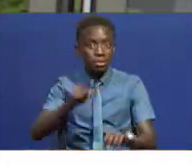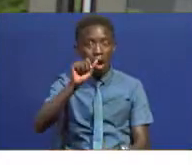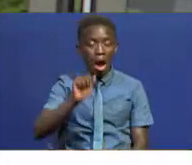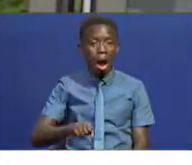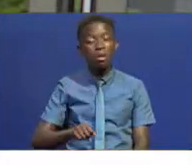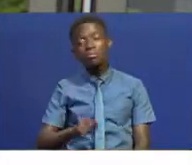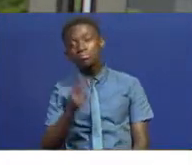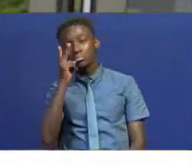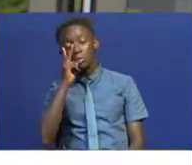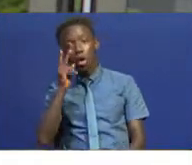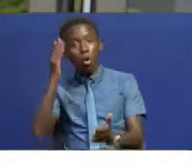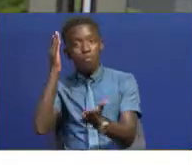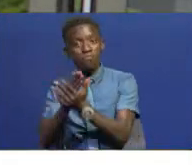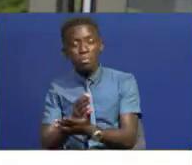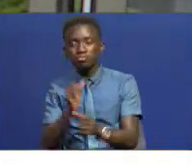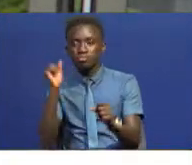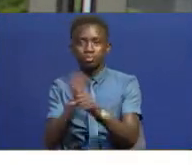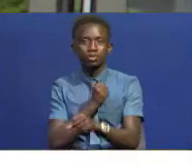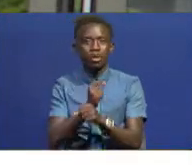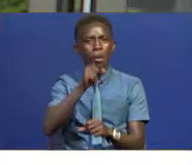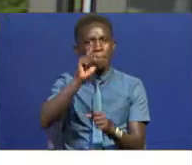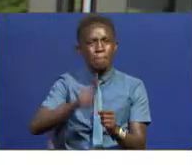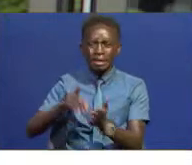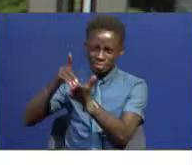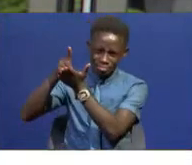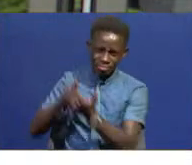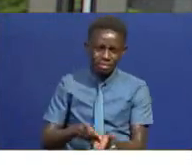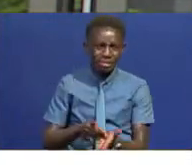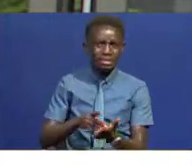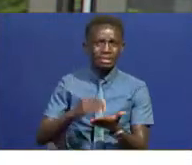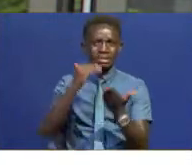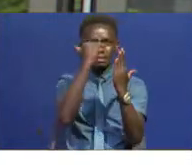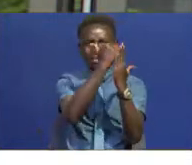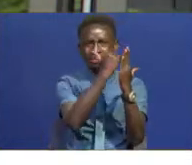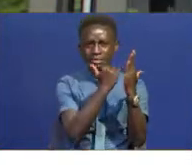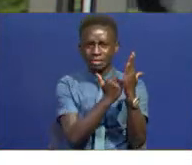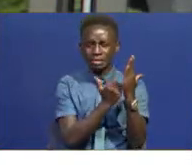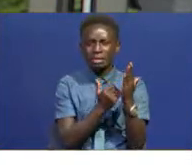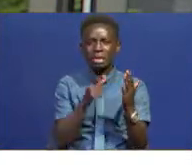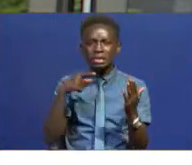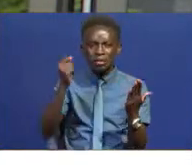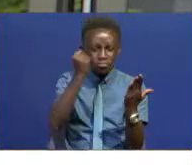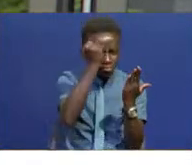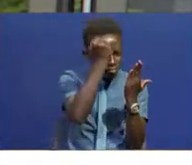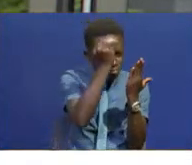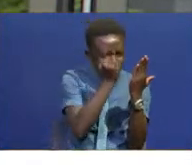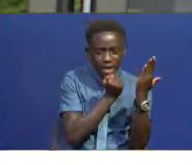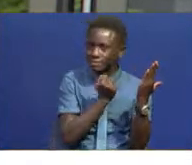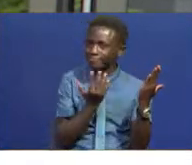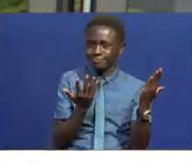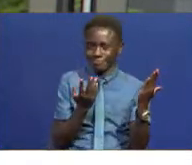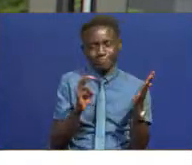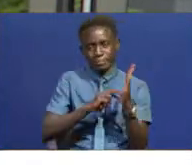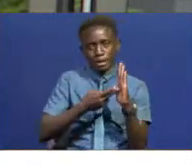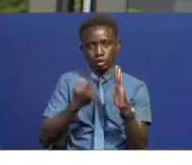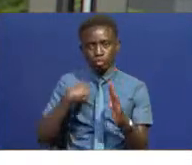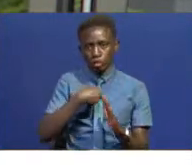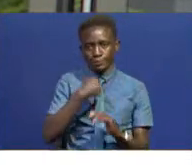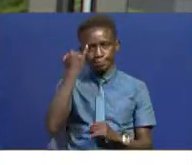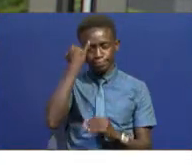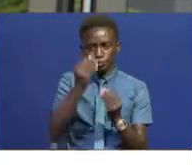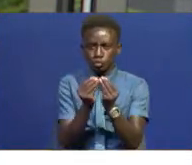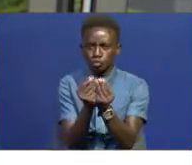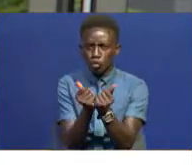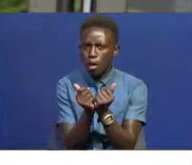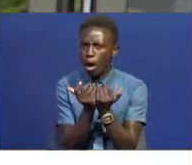have to download statements for them to view and manually check. So now we are coming up with such solutions to create a